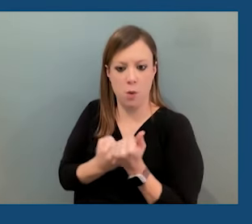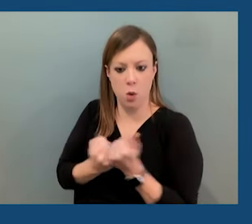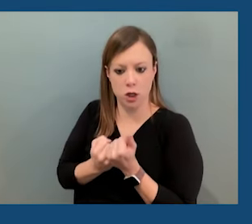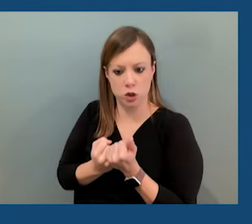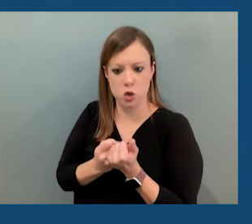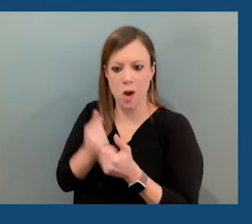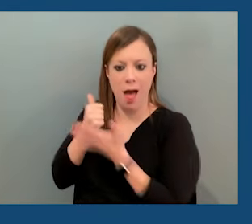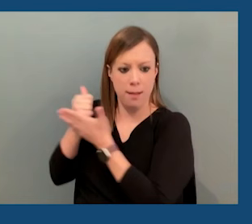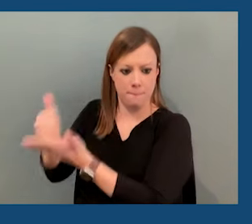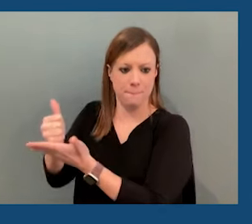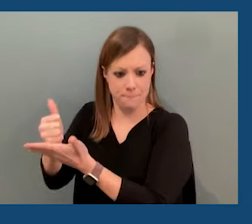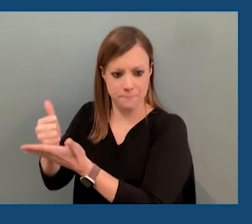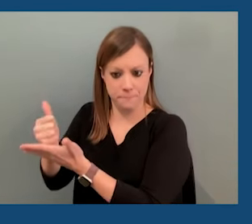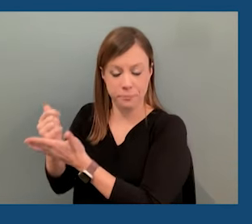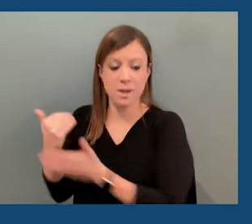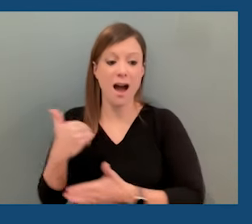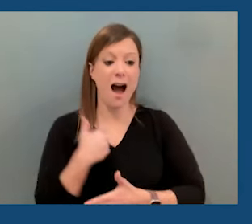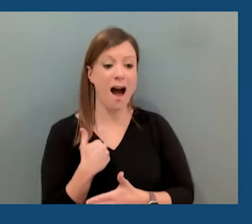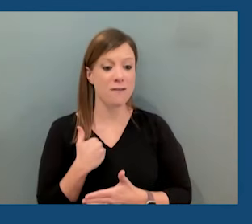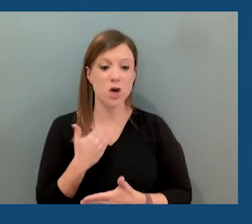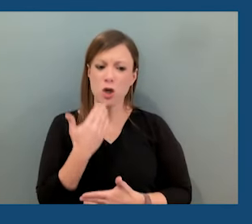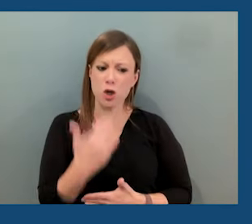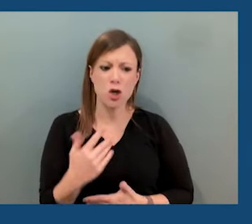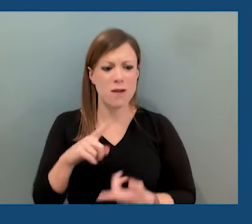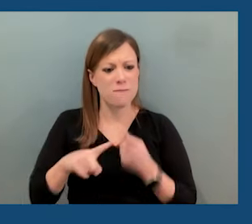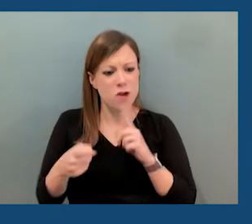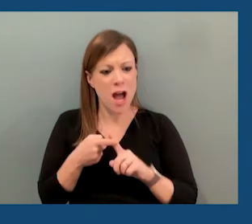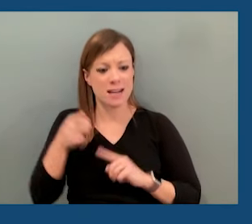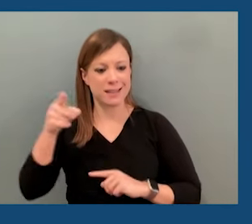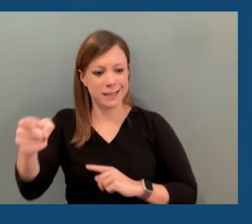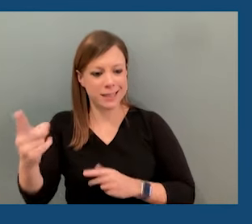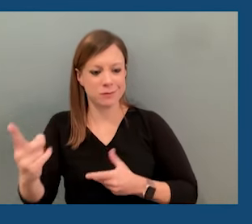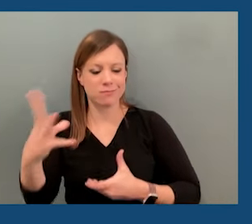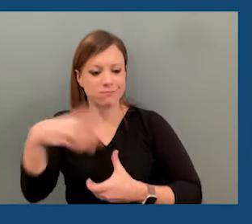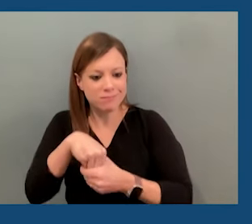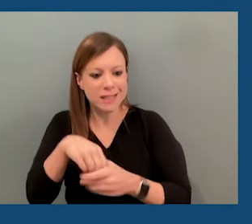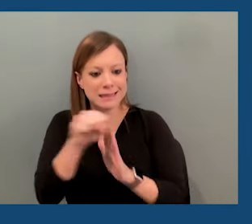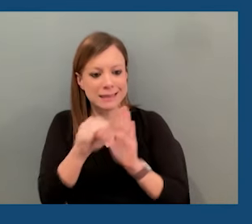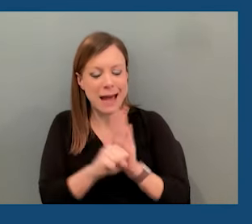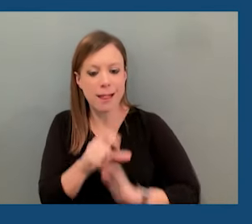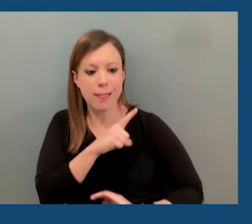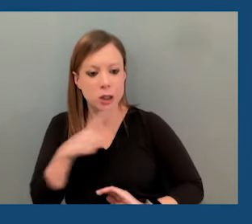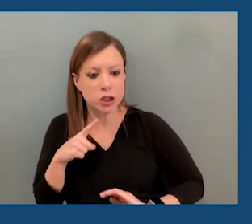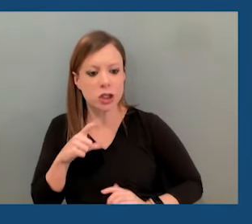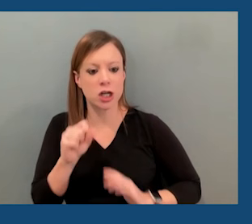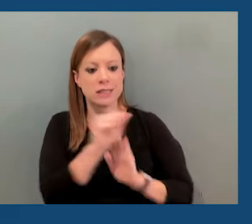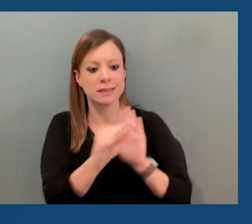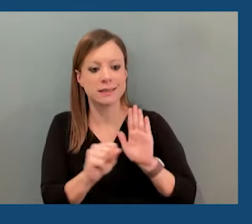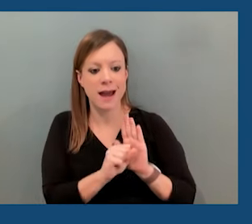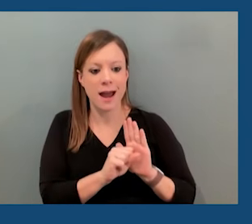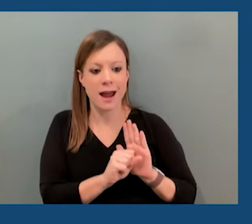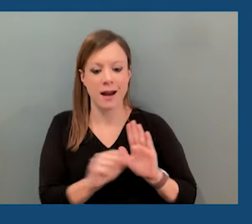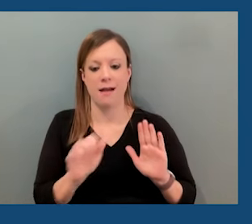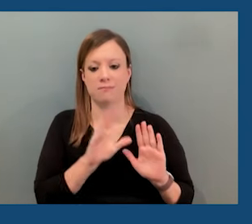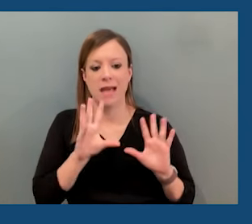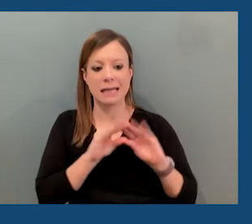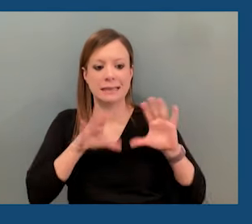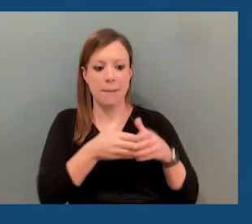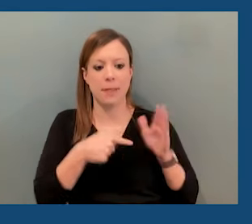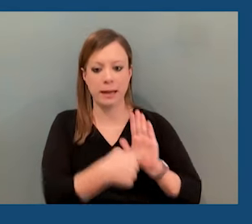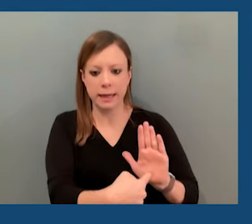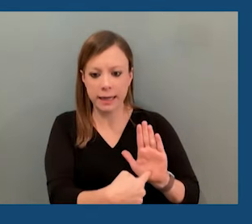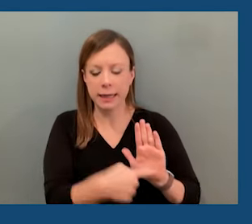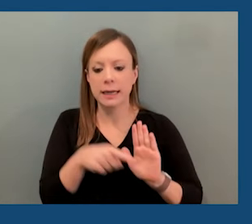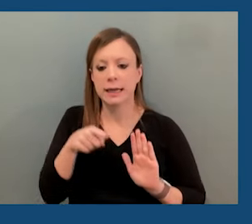had the good pleasure of serving with him in the state legislature as members of the state assembly. He and I and Mike Spatter were backbenchers, and those little